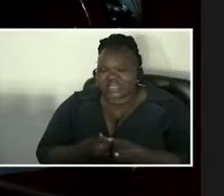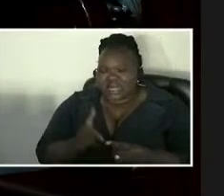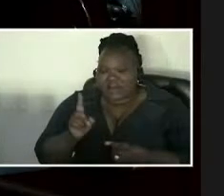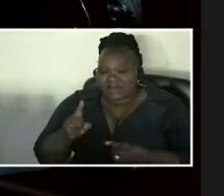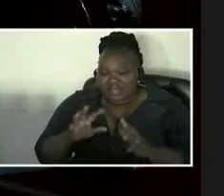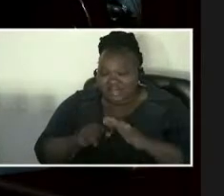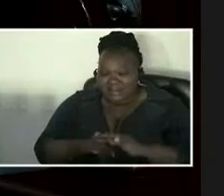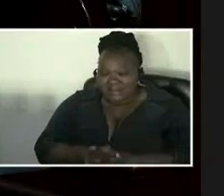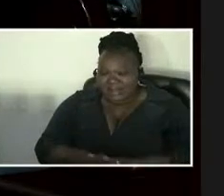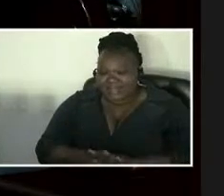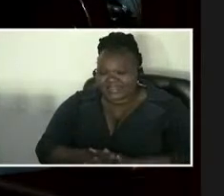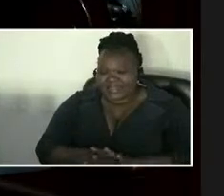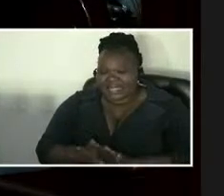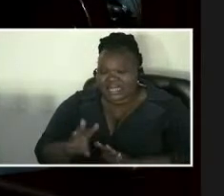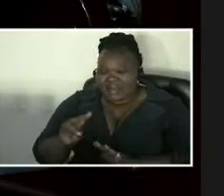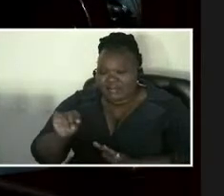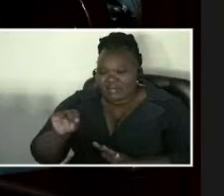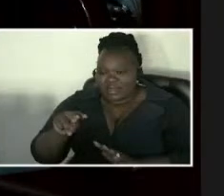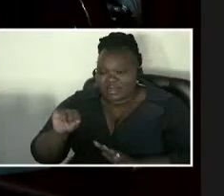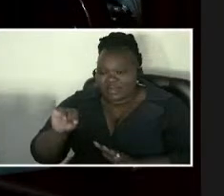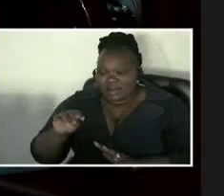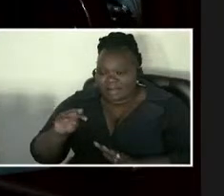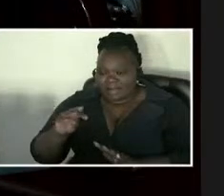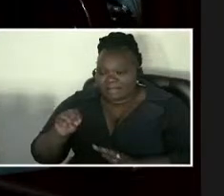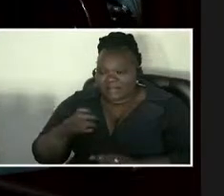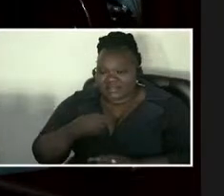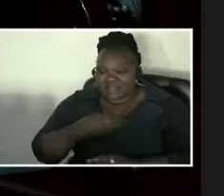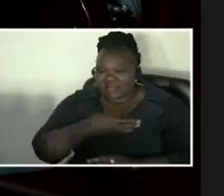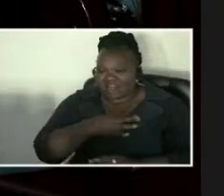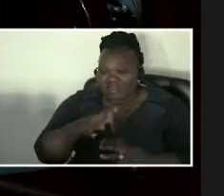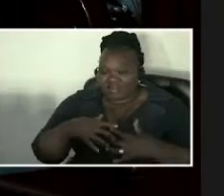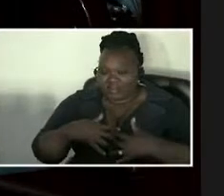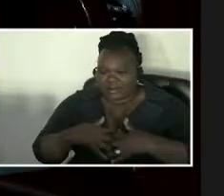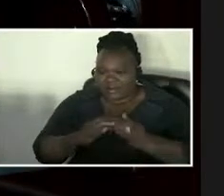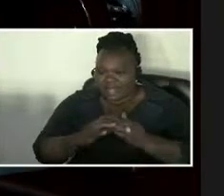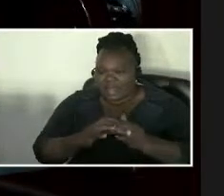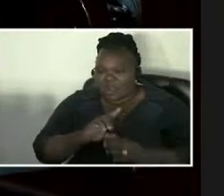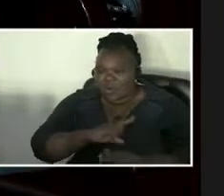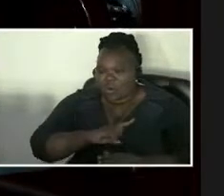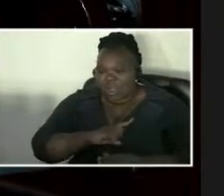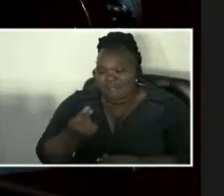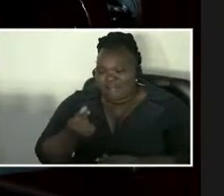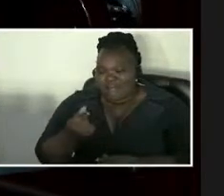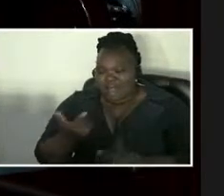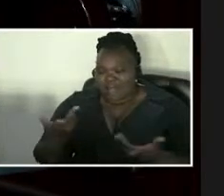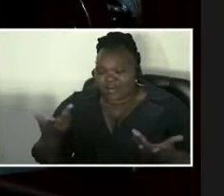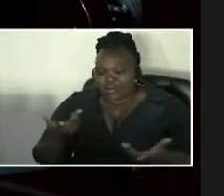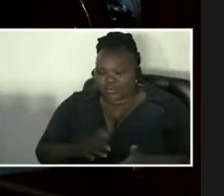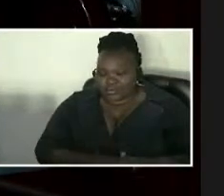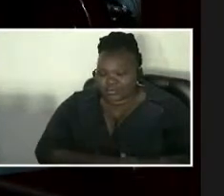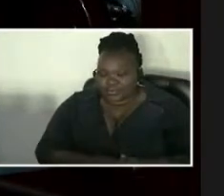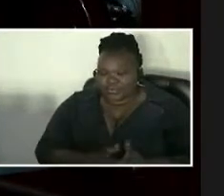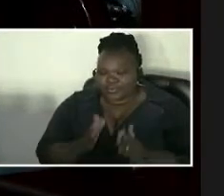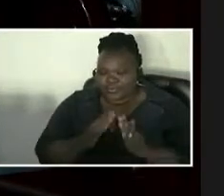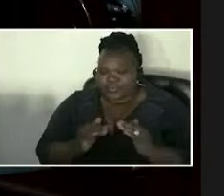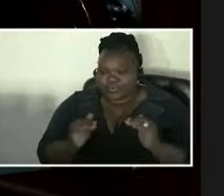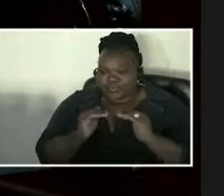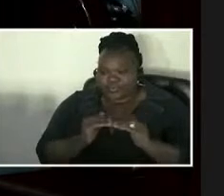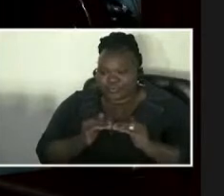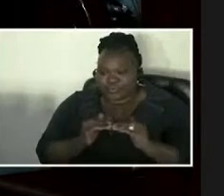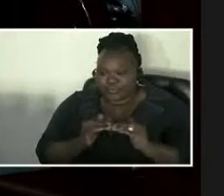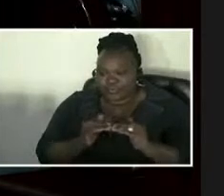implement the minimum staff establishment as there is insufficient funding equally